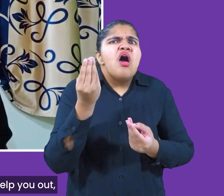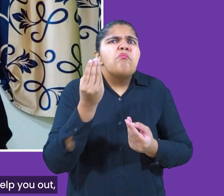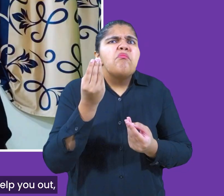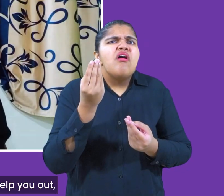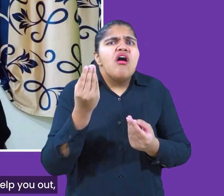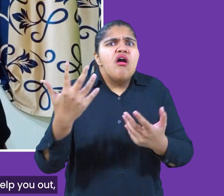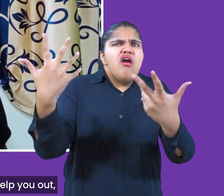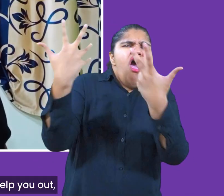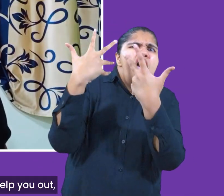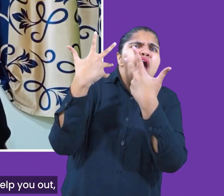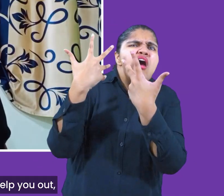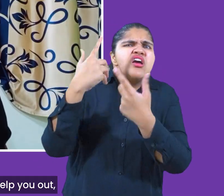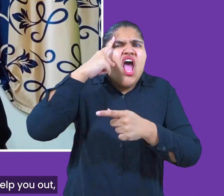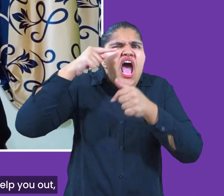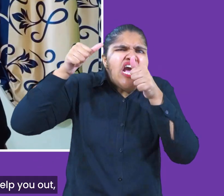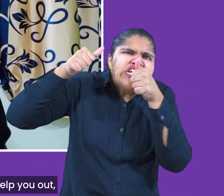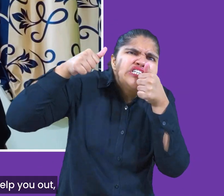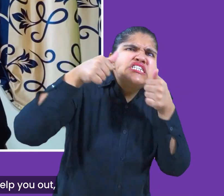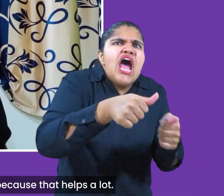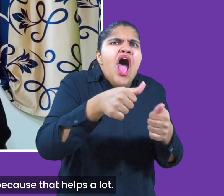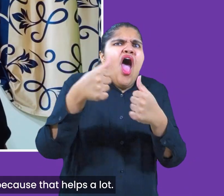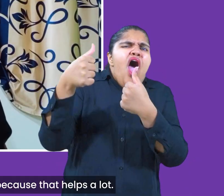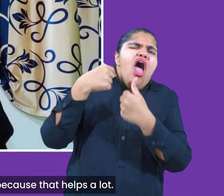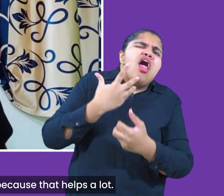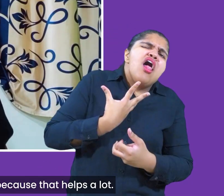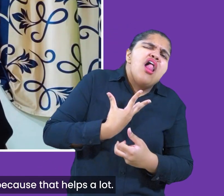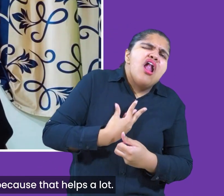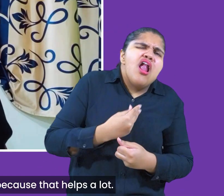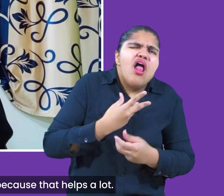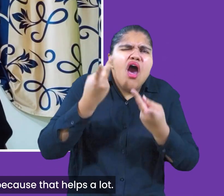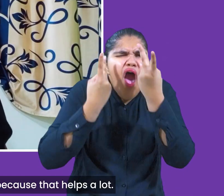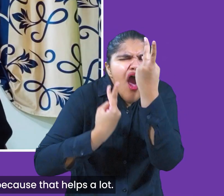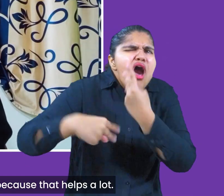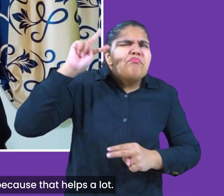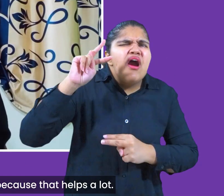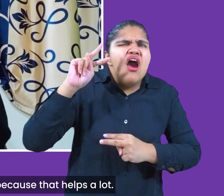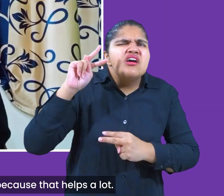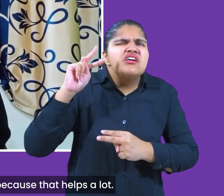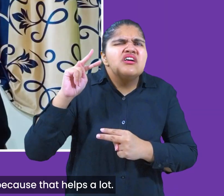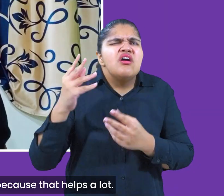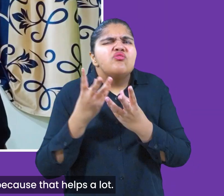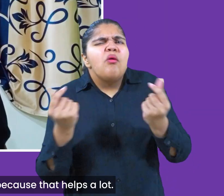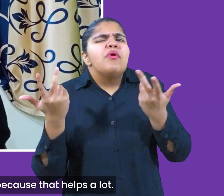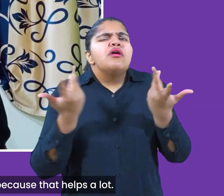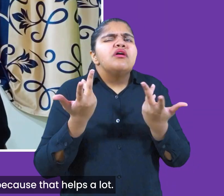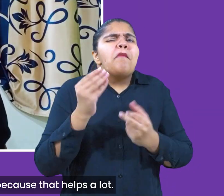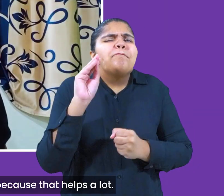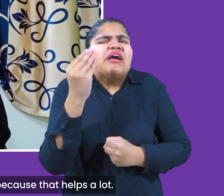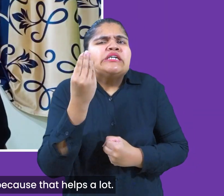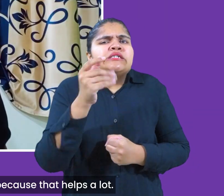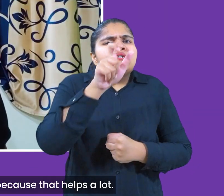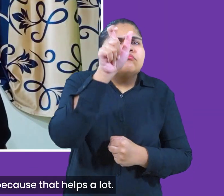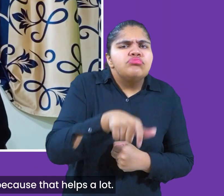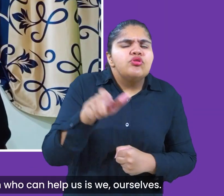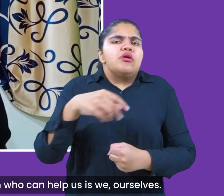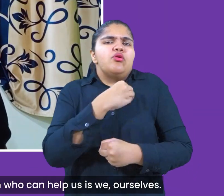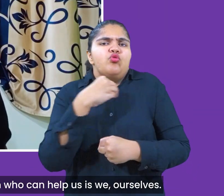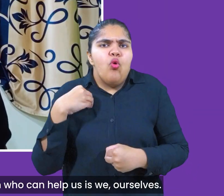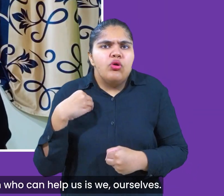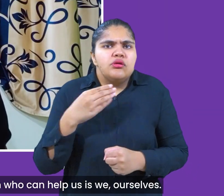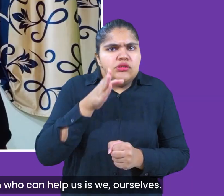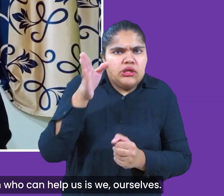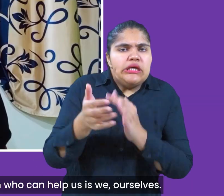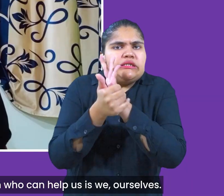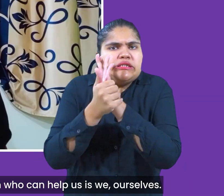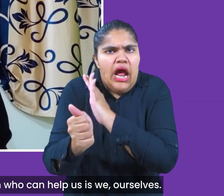a professional who can help you out. Approach a professional system, because that helps a lot. And